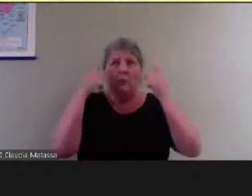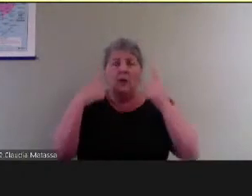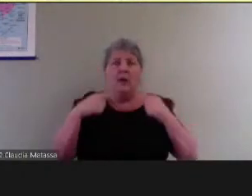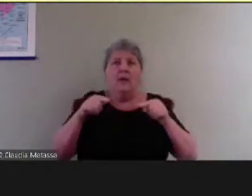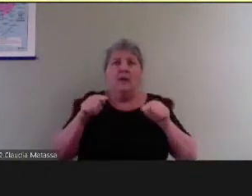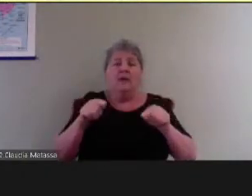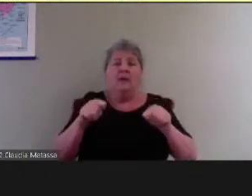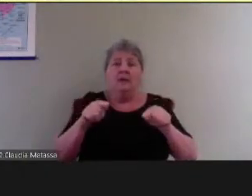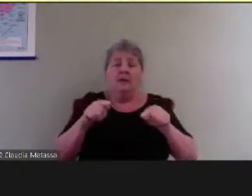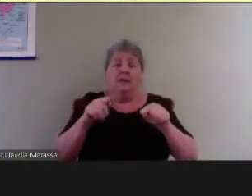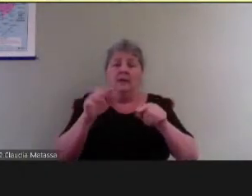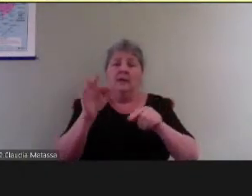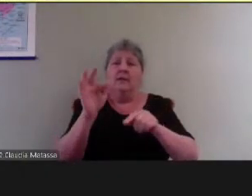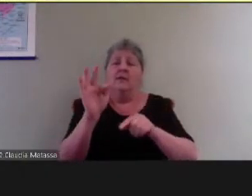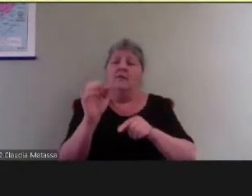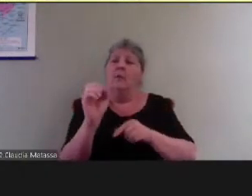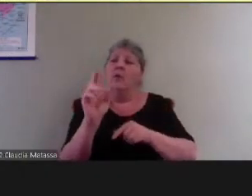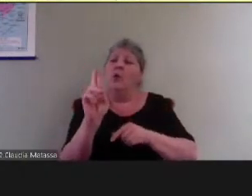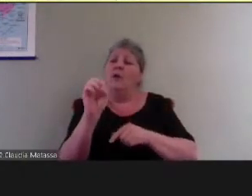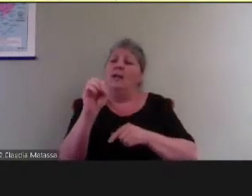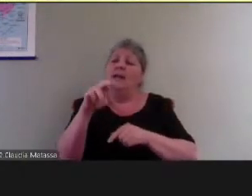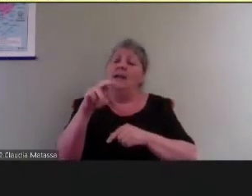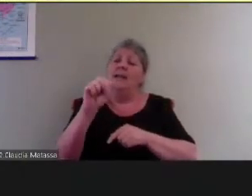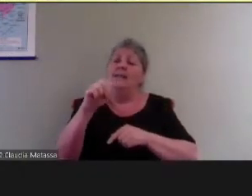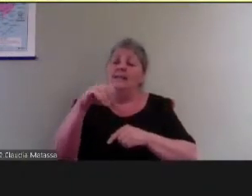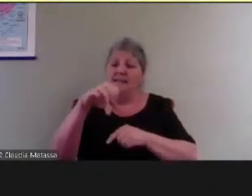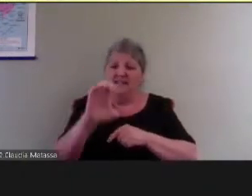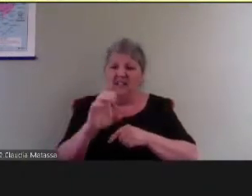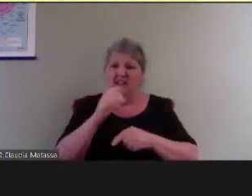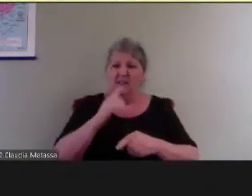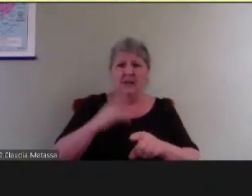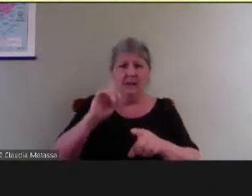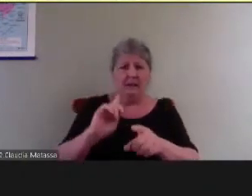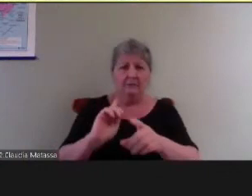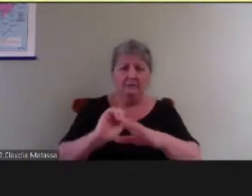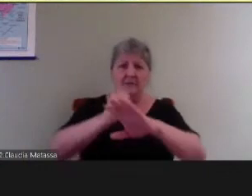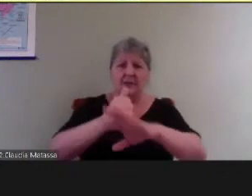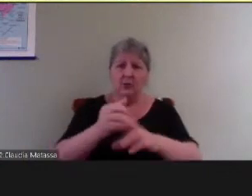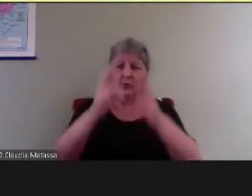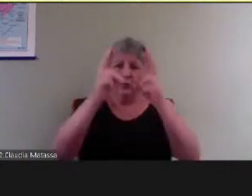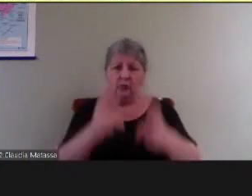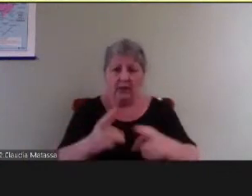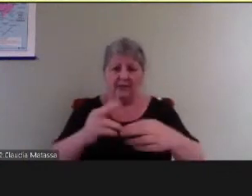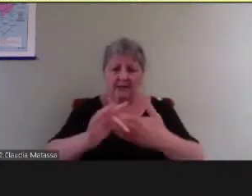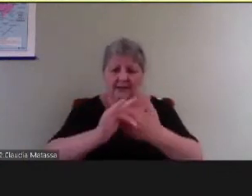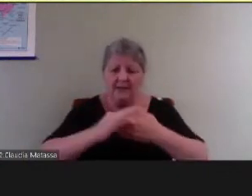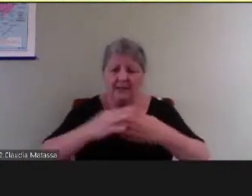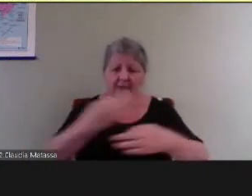the forensic accuracy is also dependent on providing the appropriate safeguards to people who need these.